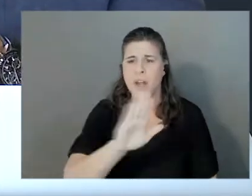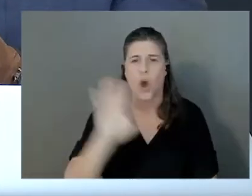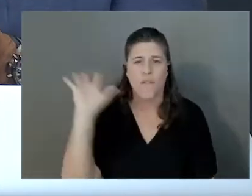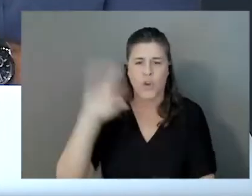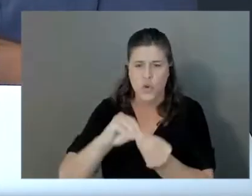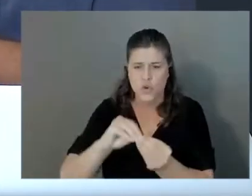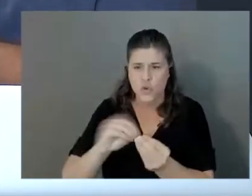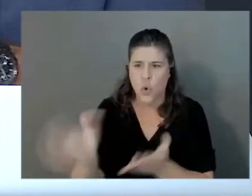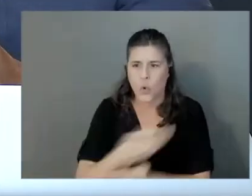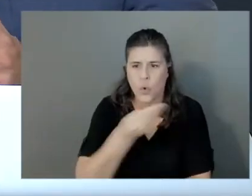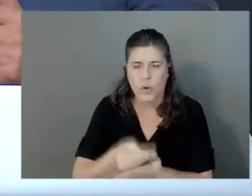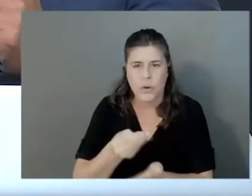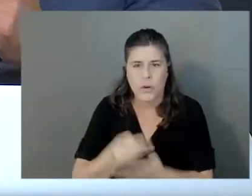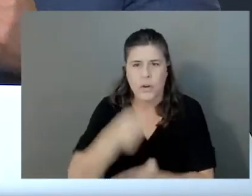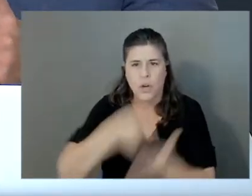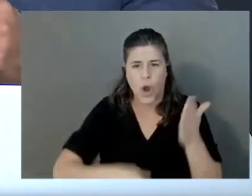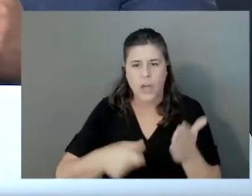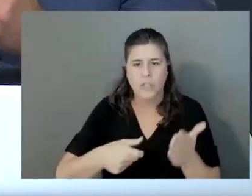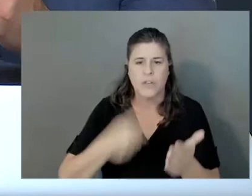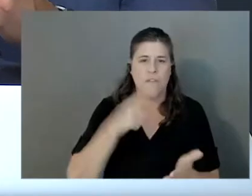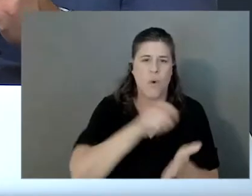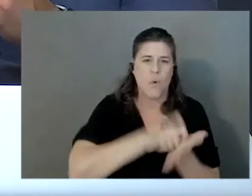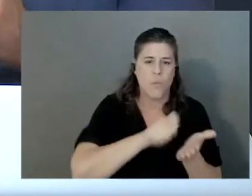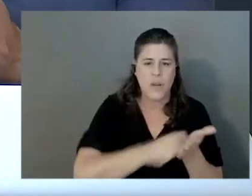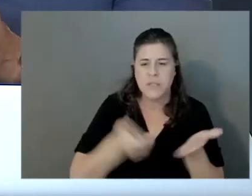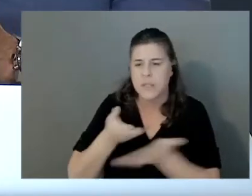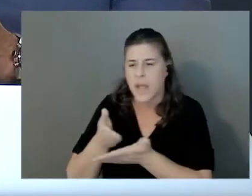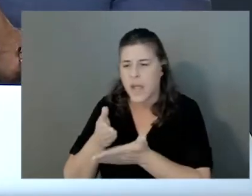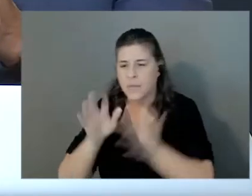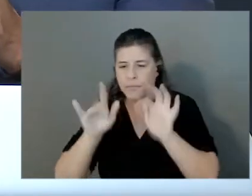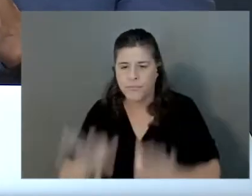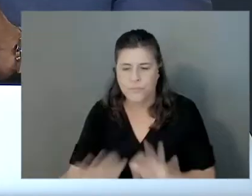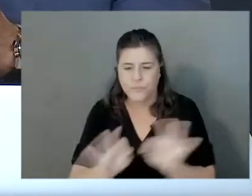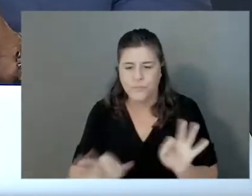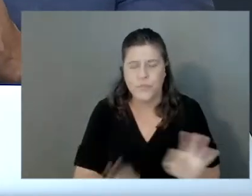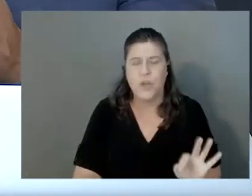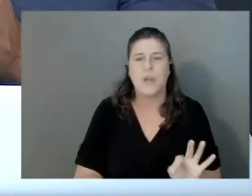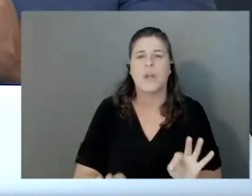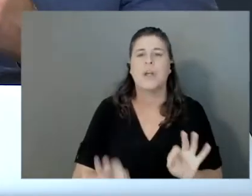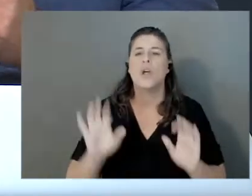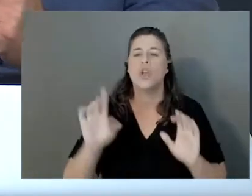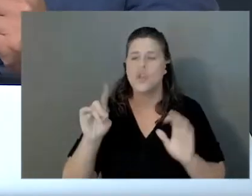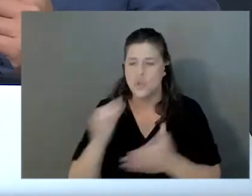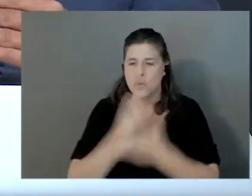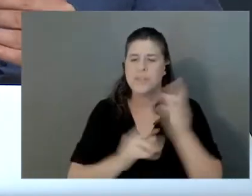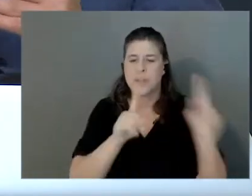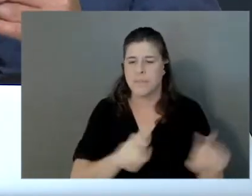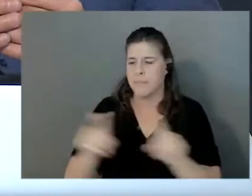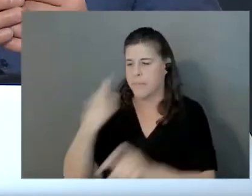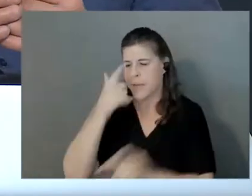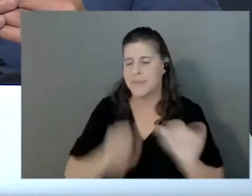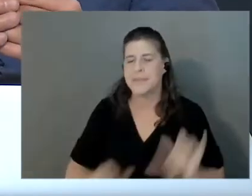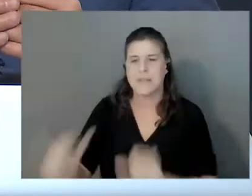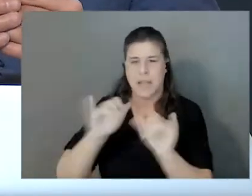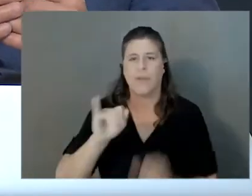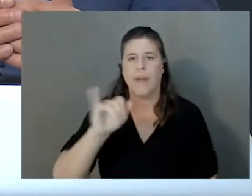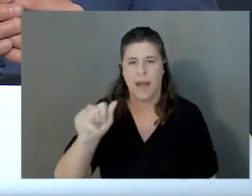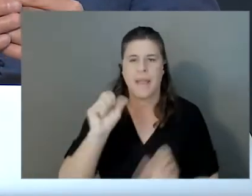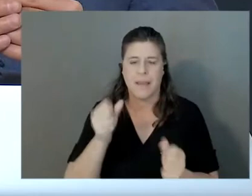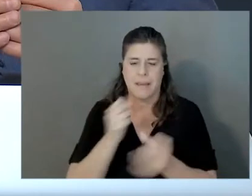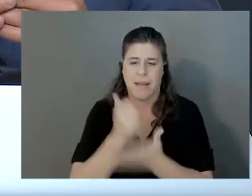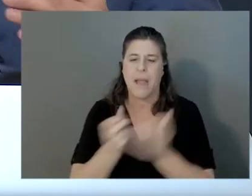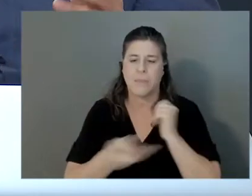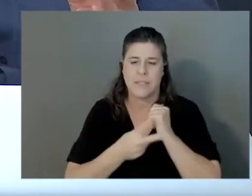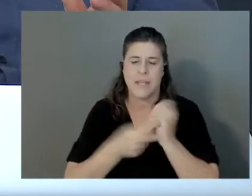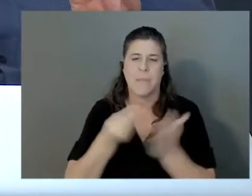the cost of reads and writes, then do some simulations, because standard IA can help you save money on this